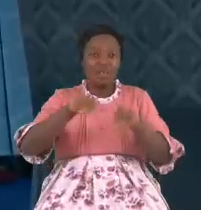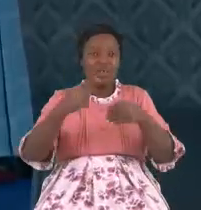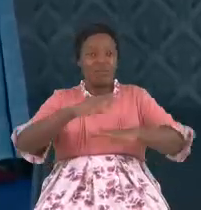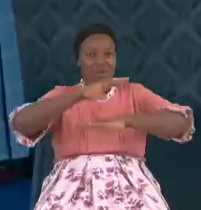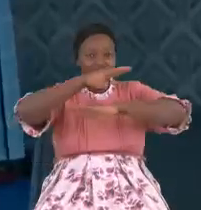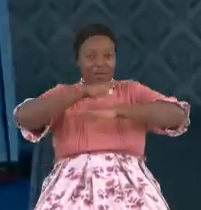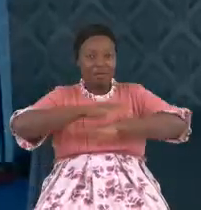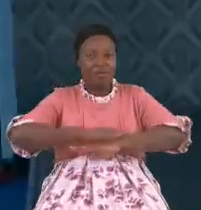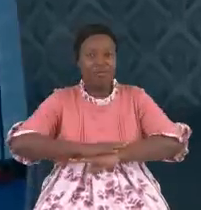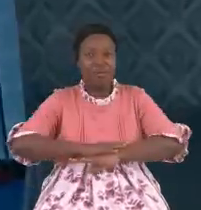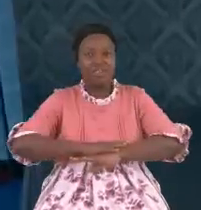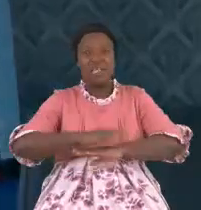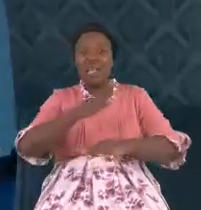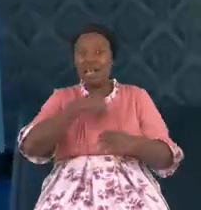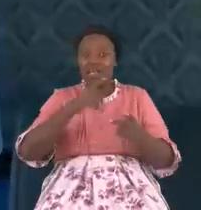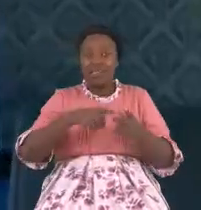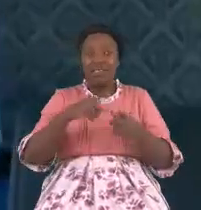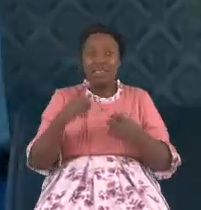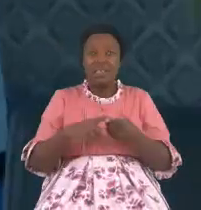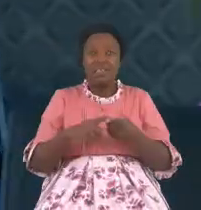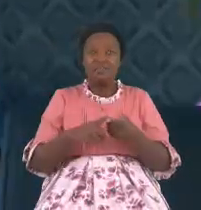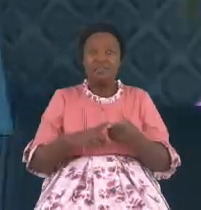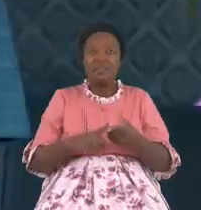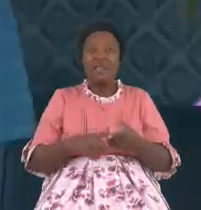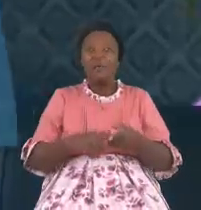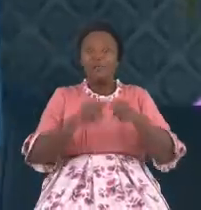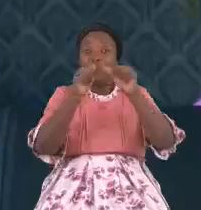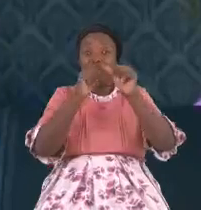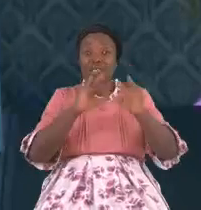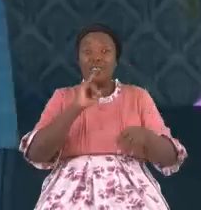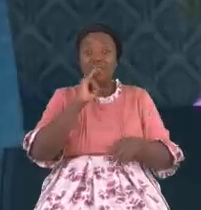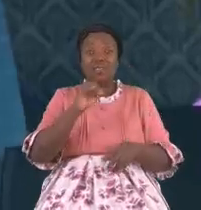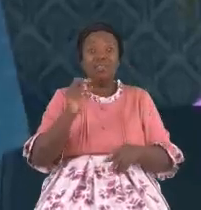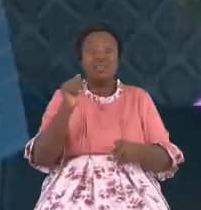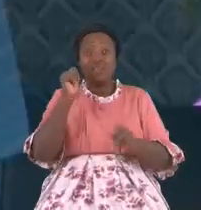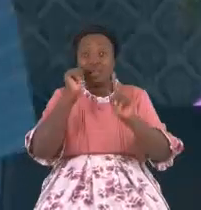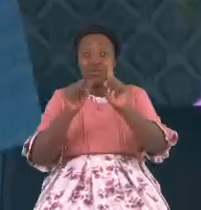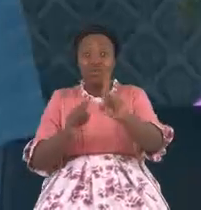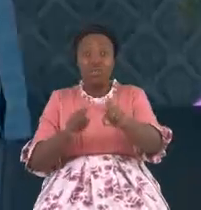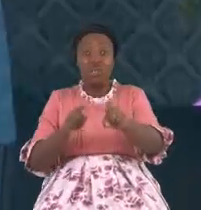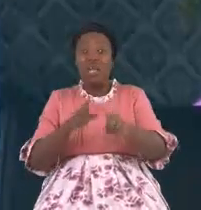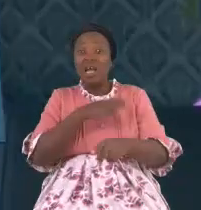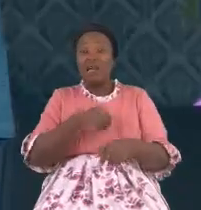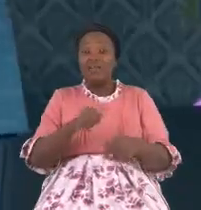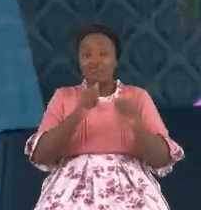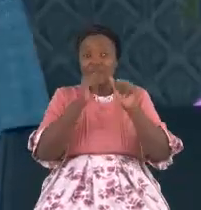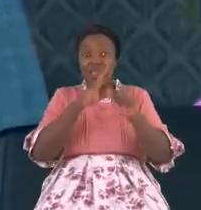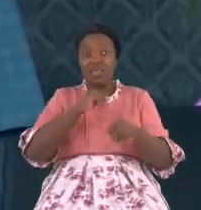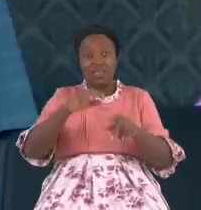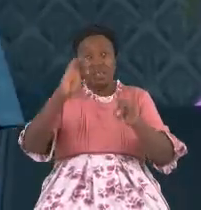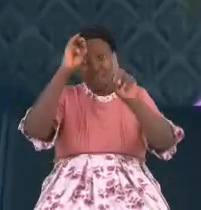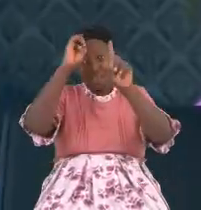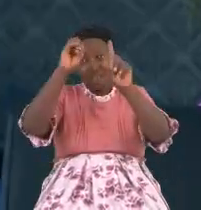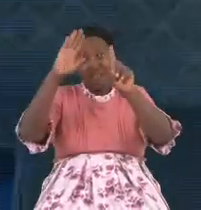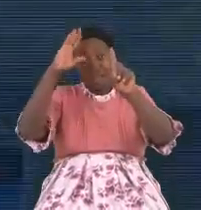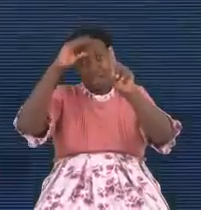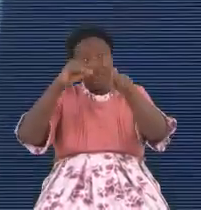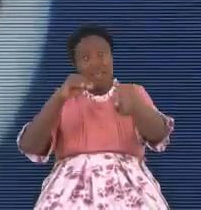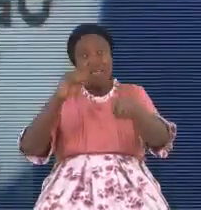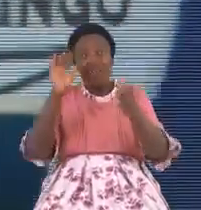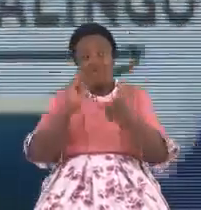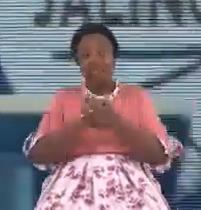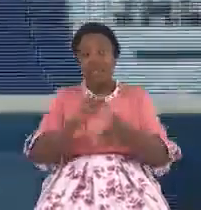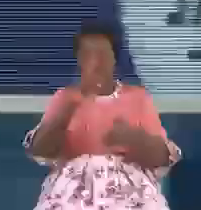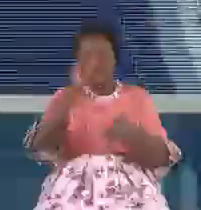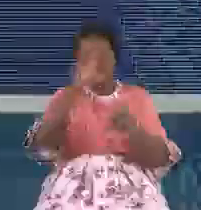blessed is she blessed is he that believeth for there shall be